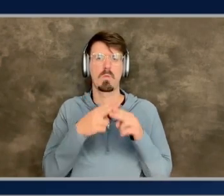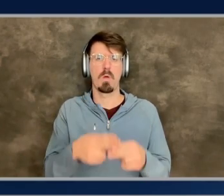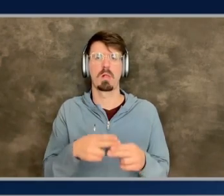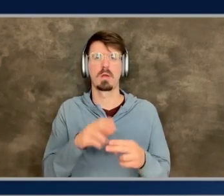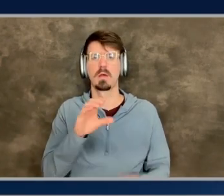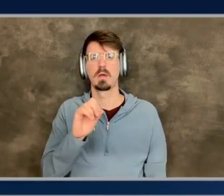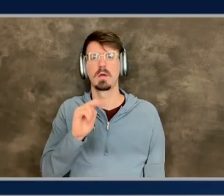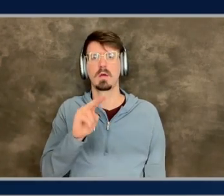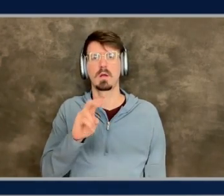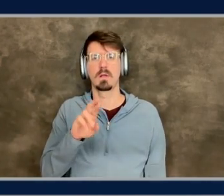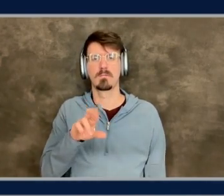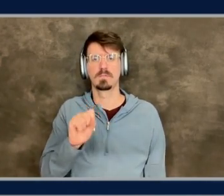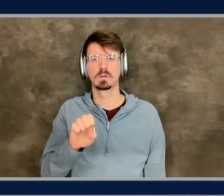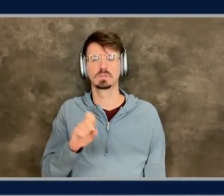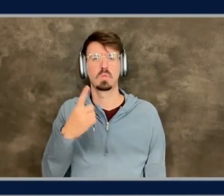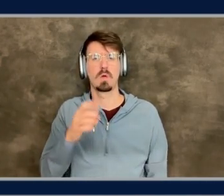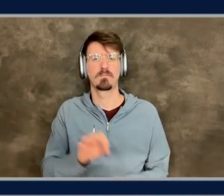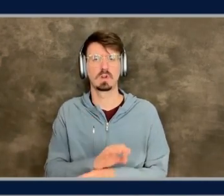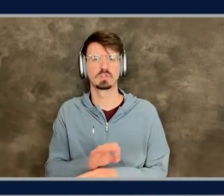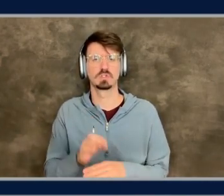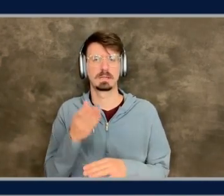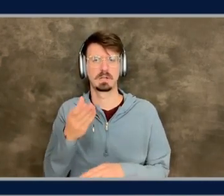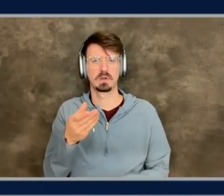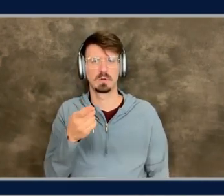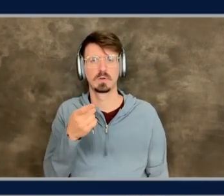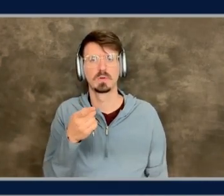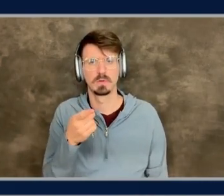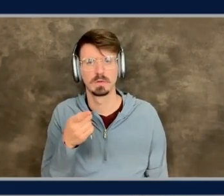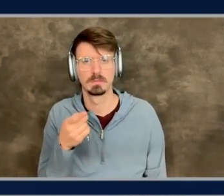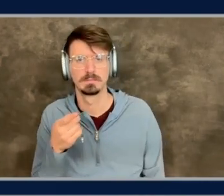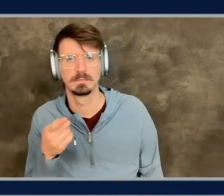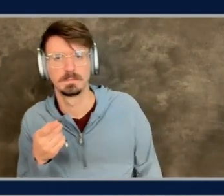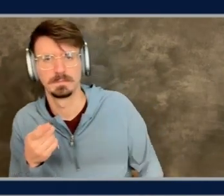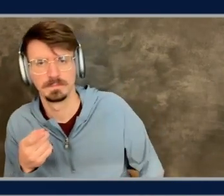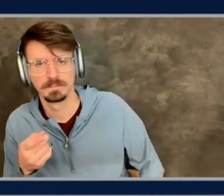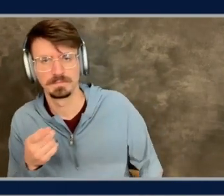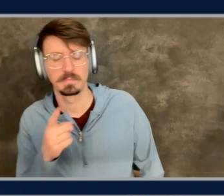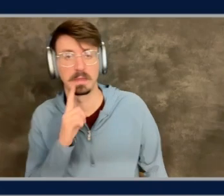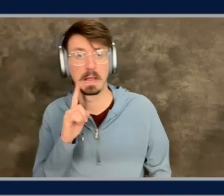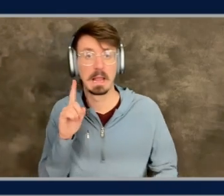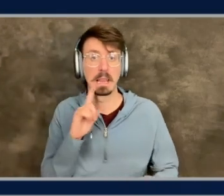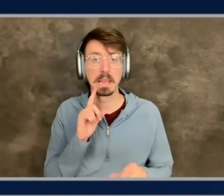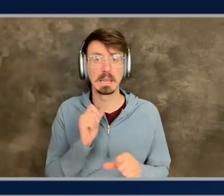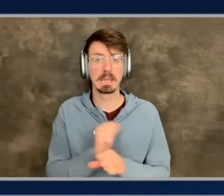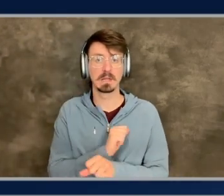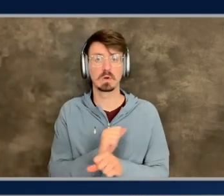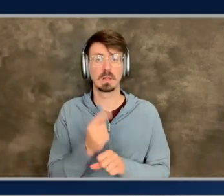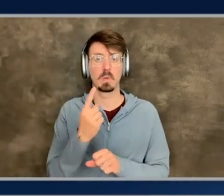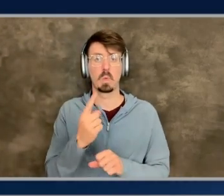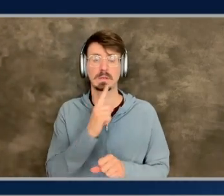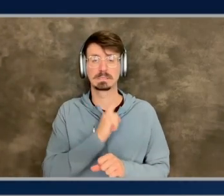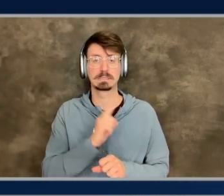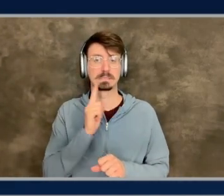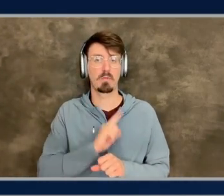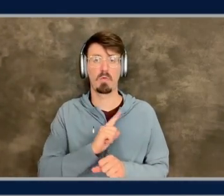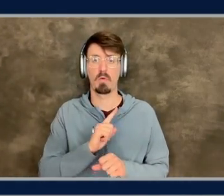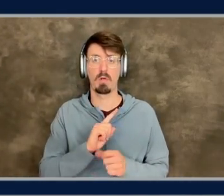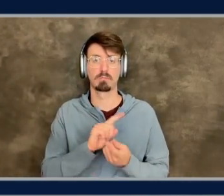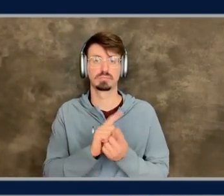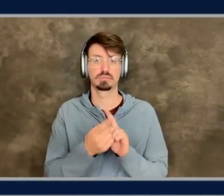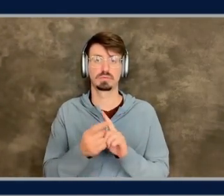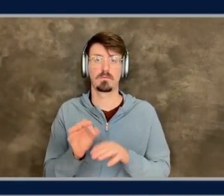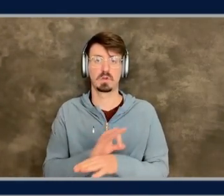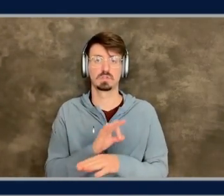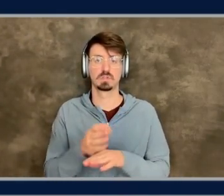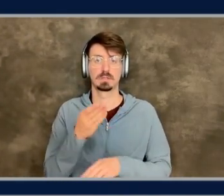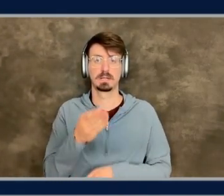function here. I know this is Rust, apologies, but like it's literally just a single call to the conversed function here. That's it. There's nothing more to it than just